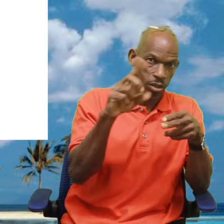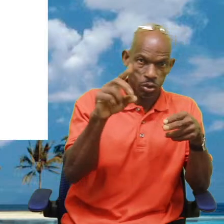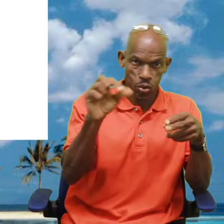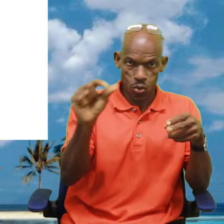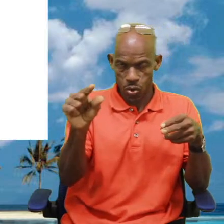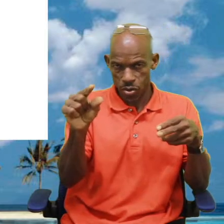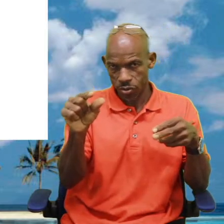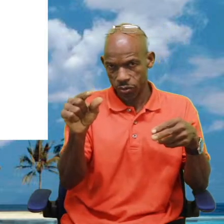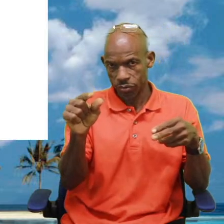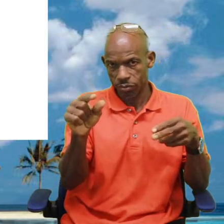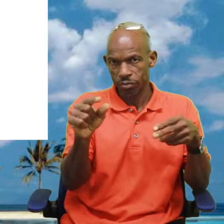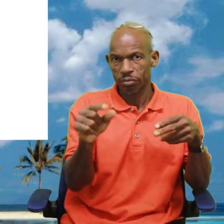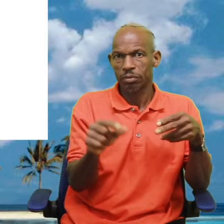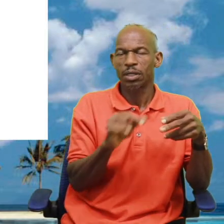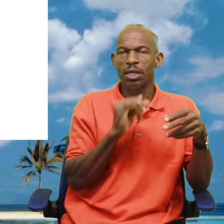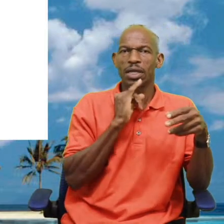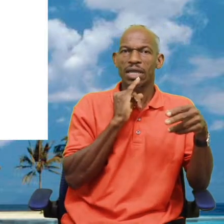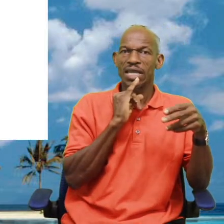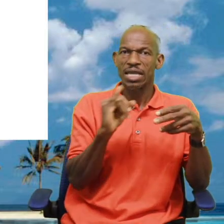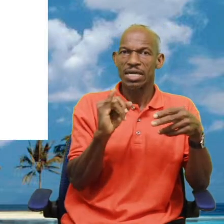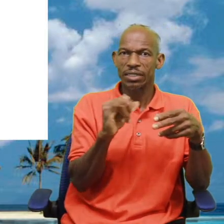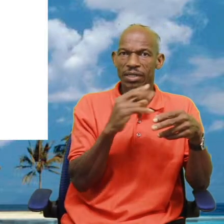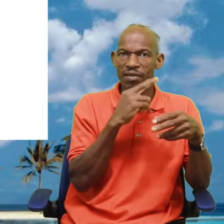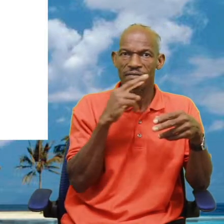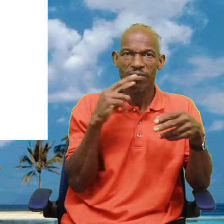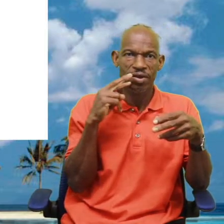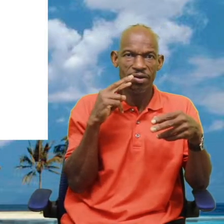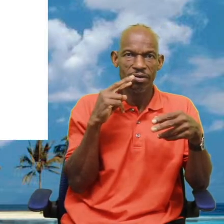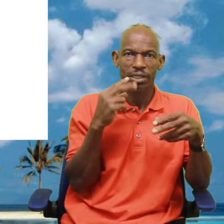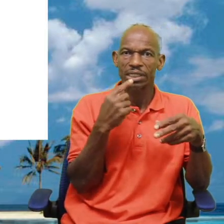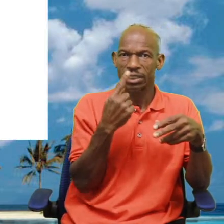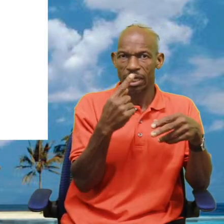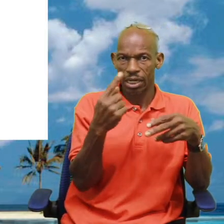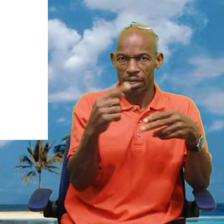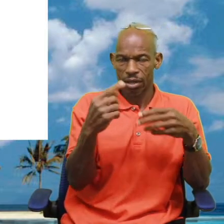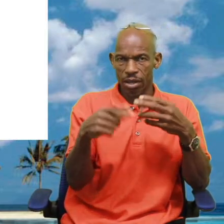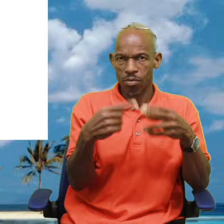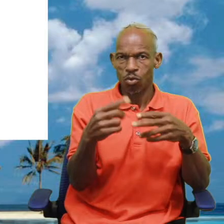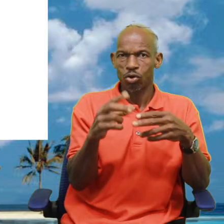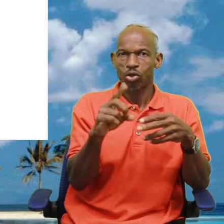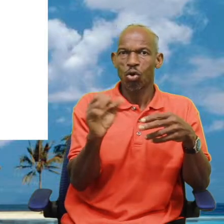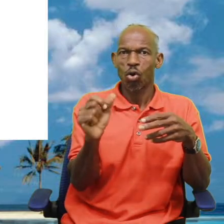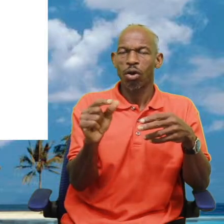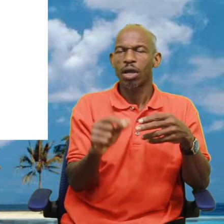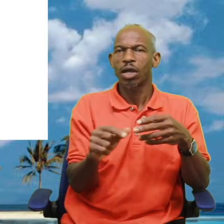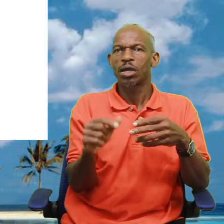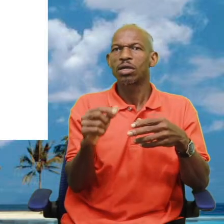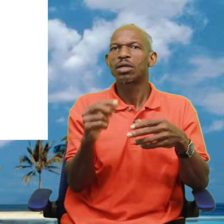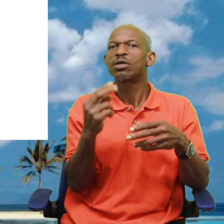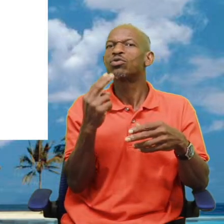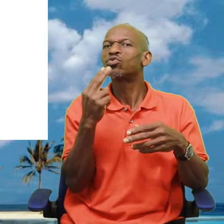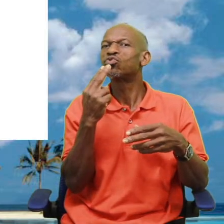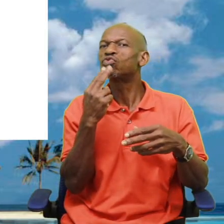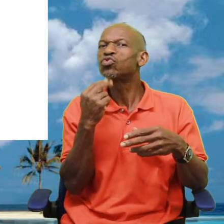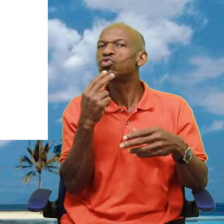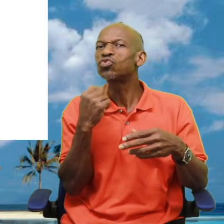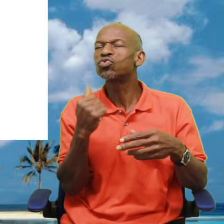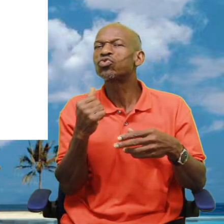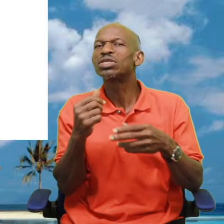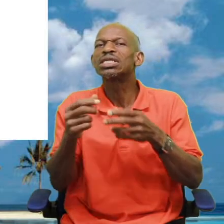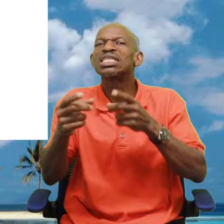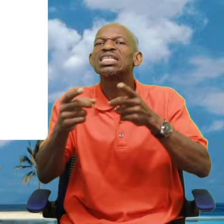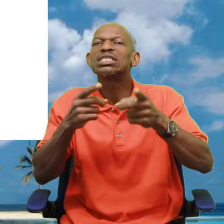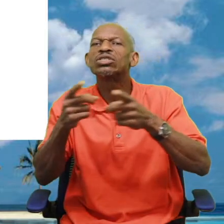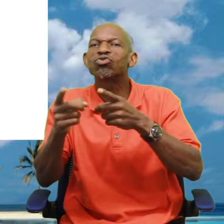is the verb to tell me about the dog, and cute is the adjective. The dog